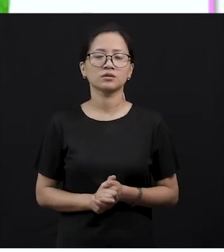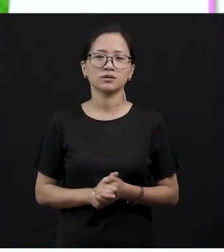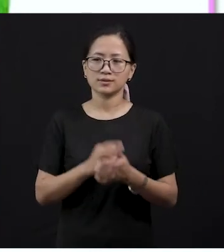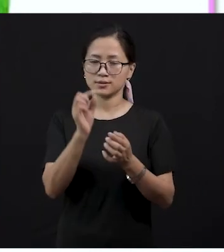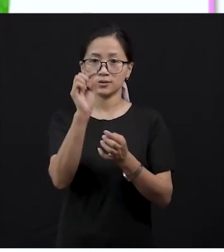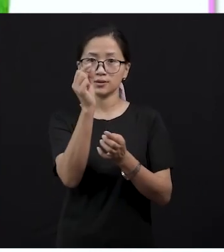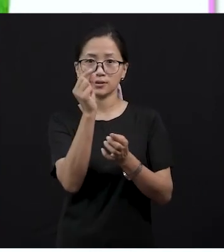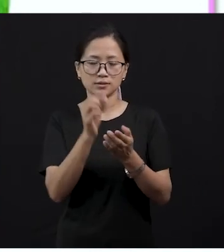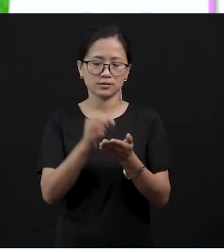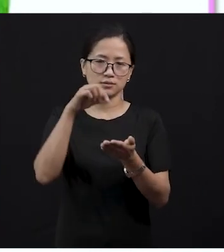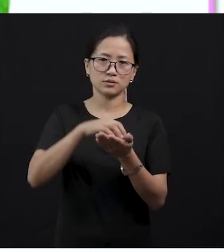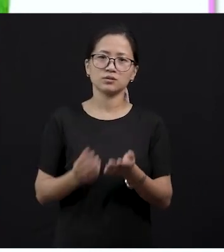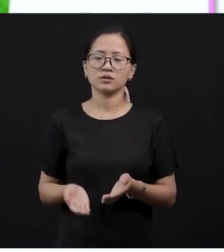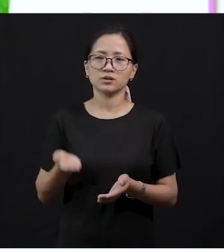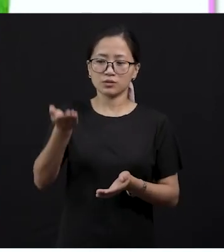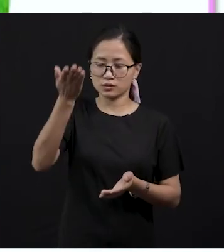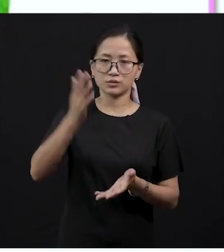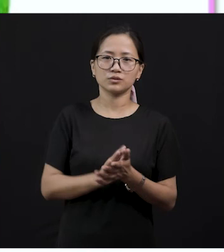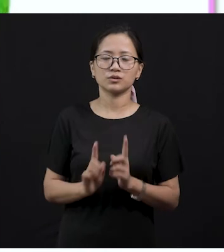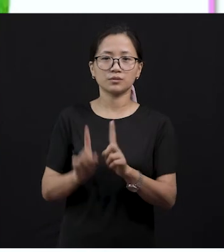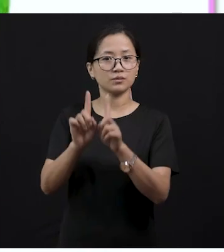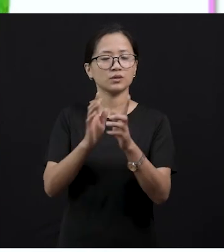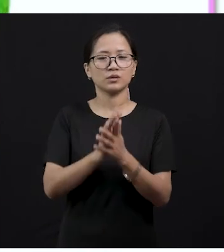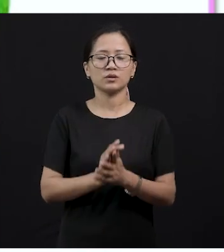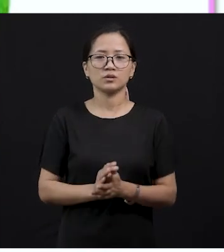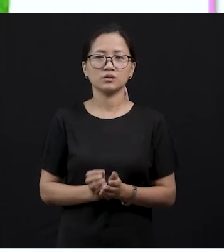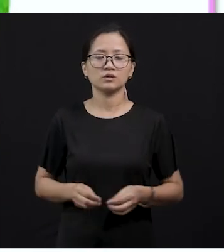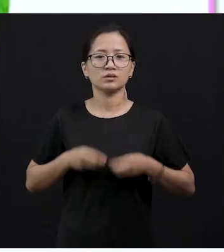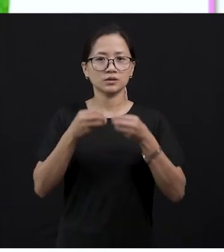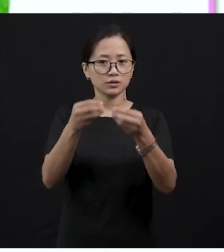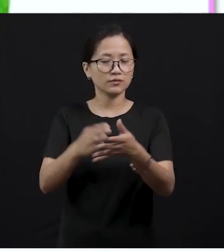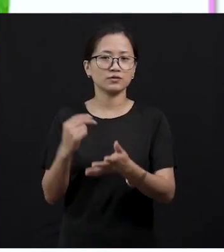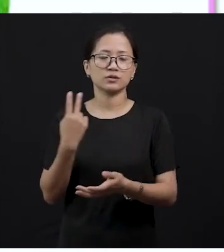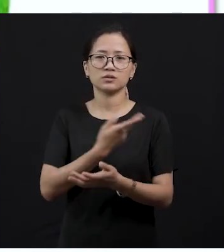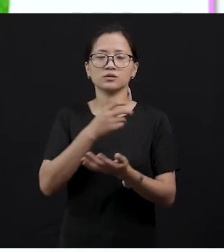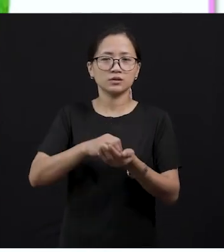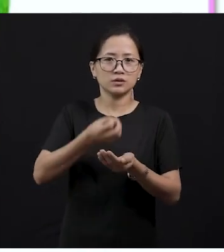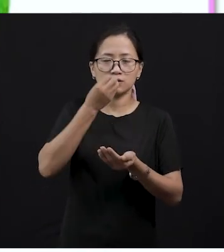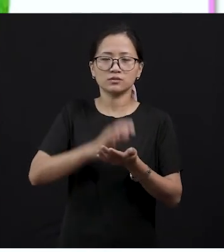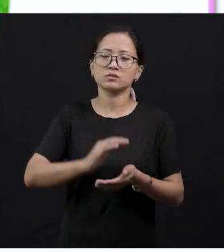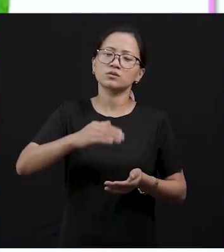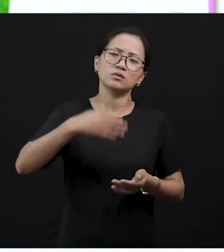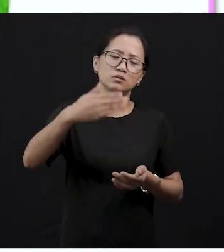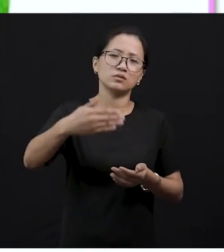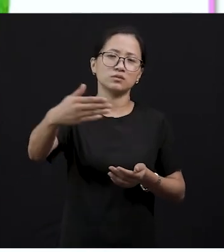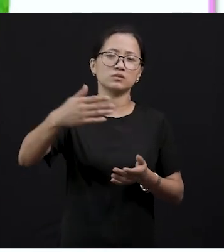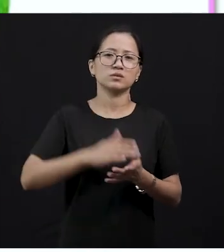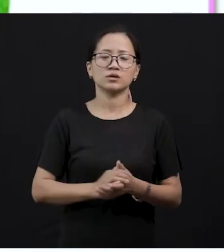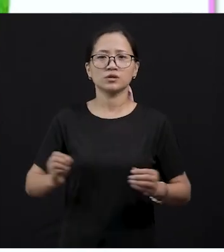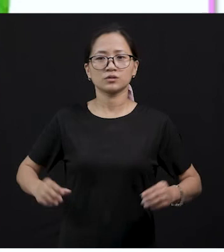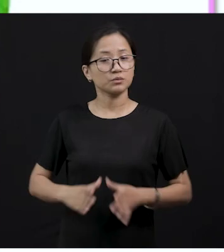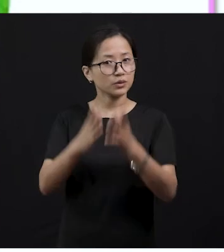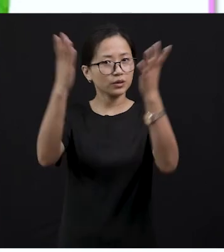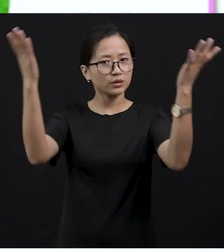inside the fruits will grow into a plant. Again, it'll give us food, and then life goes on. Even though the